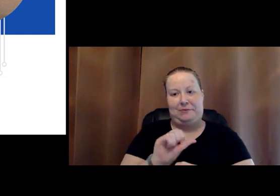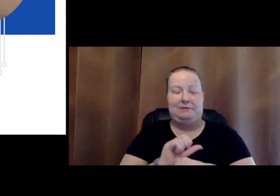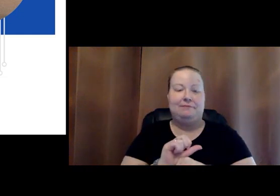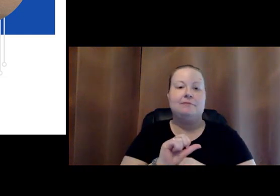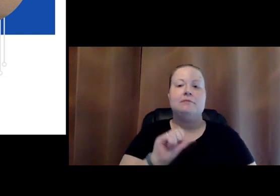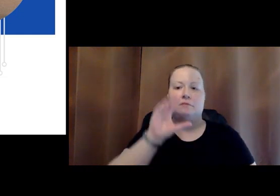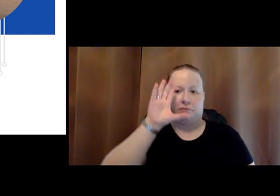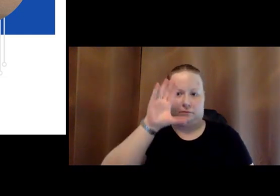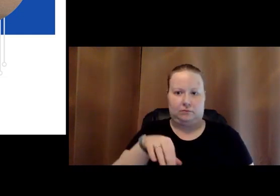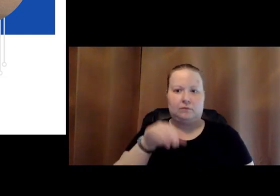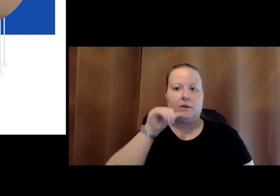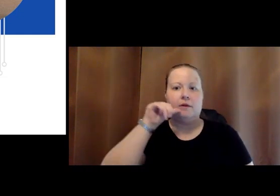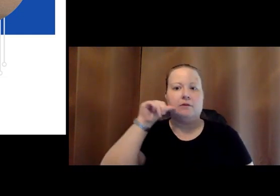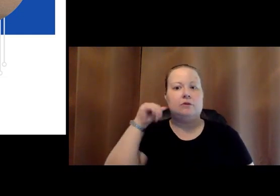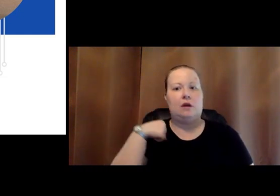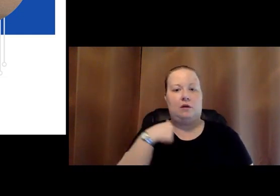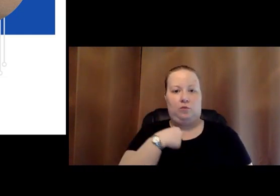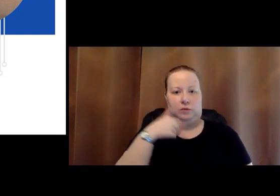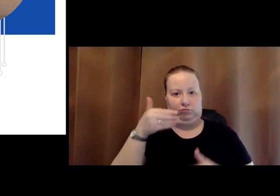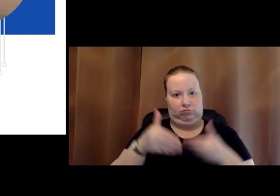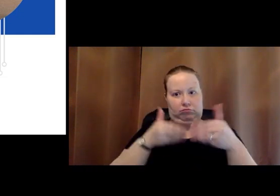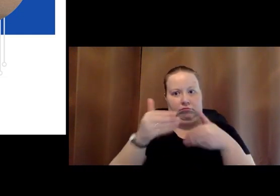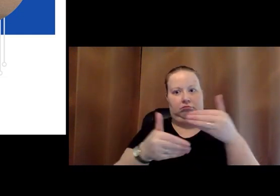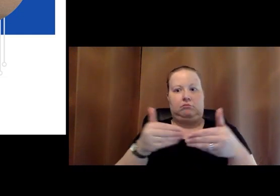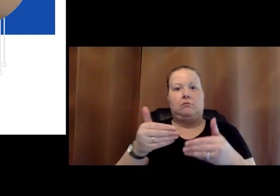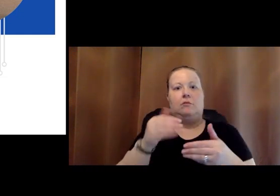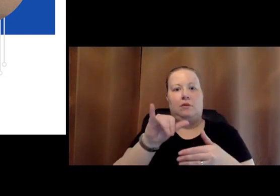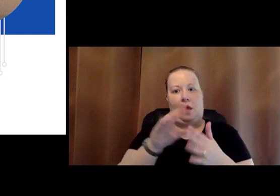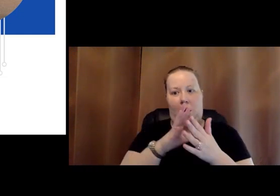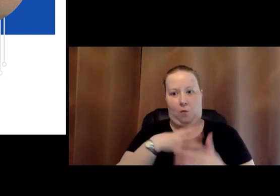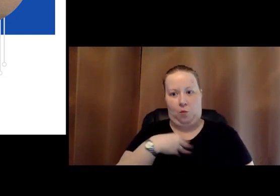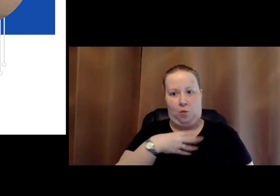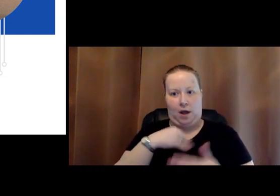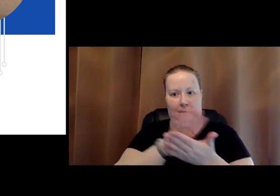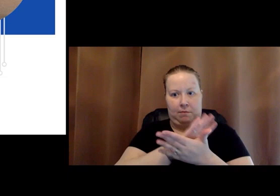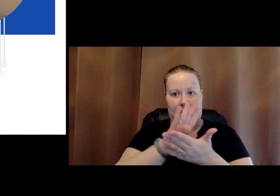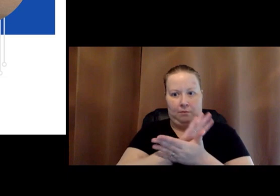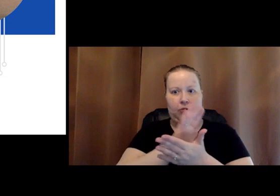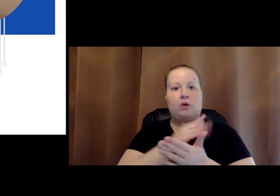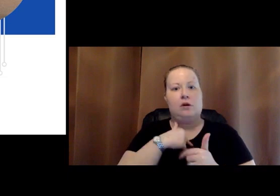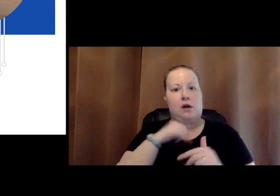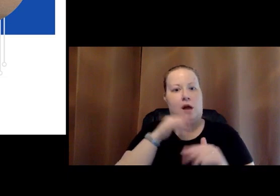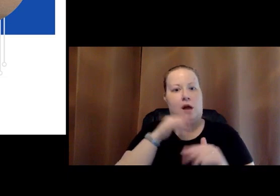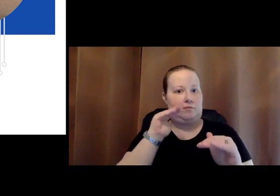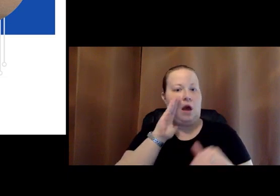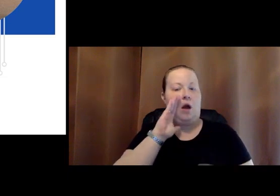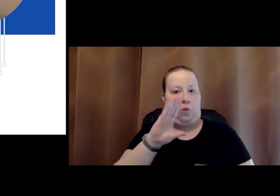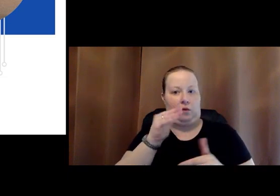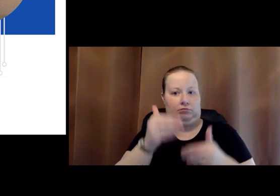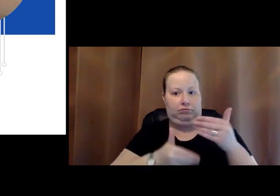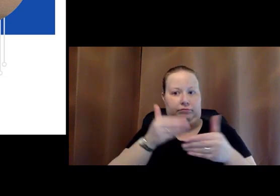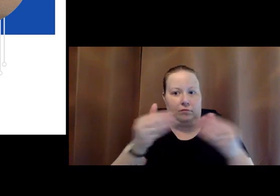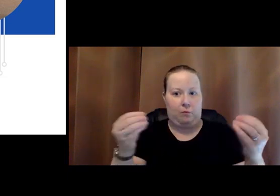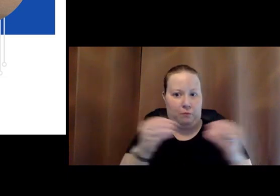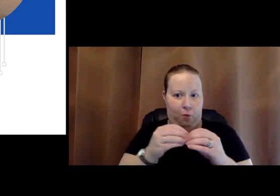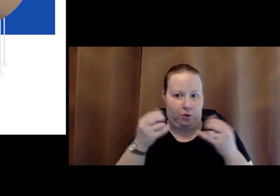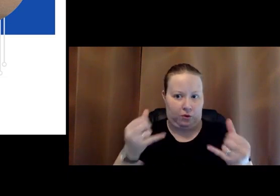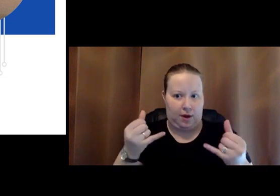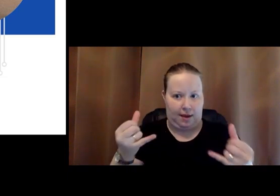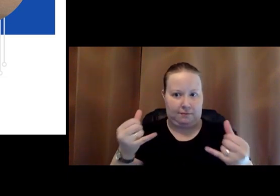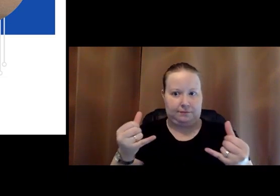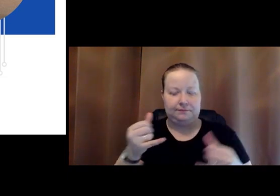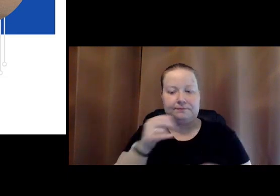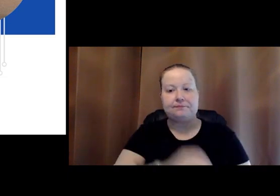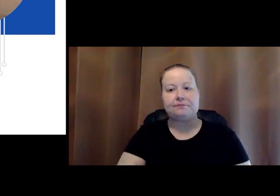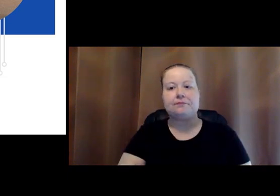yesterday we made a lot of progress on those white papers, and I expect we'll make even more progress today.